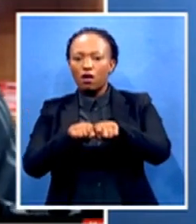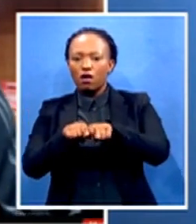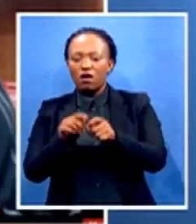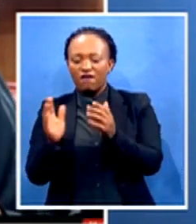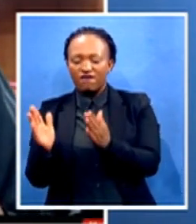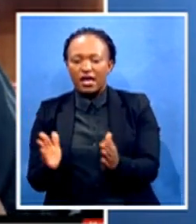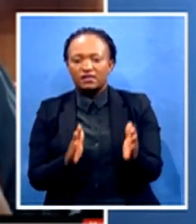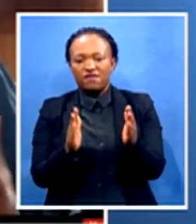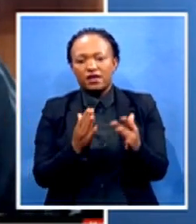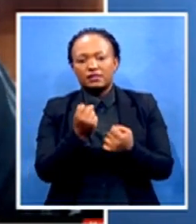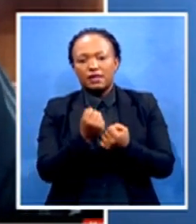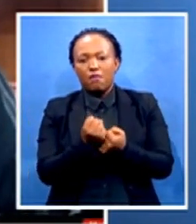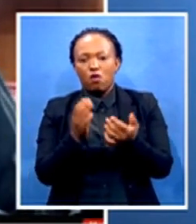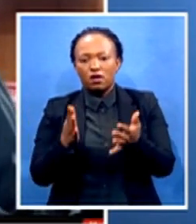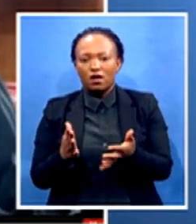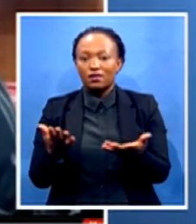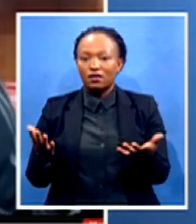we are coming from the